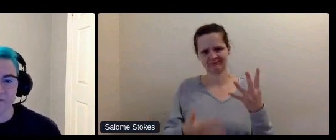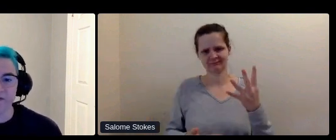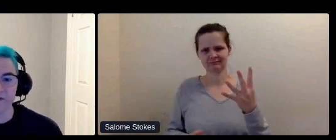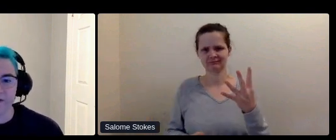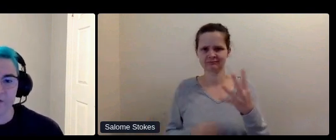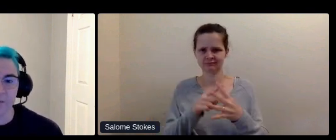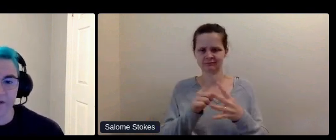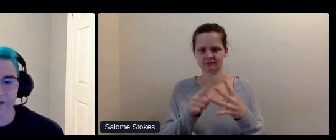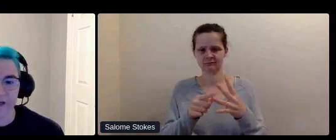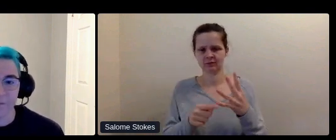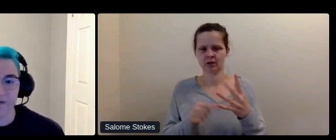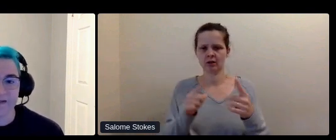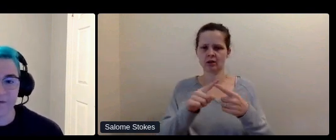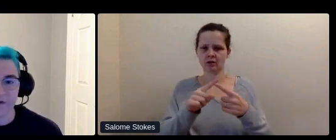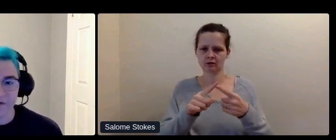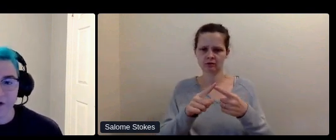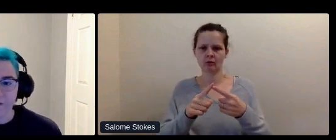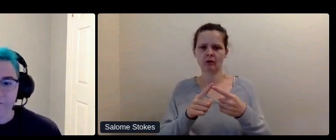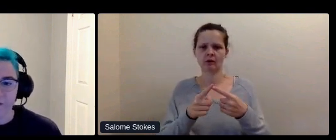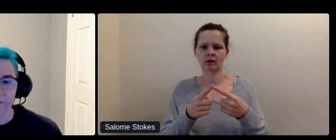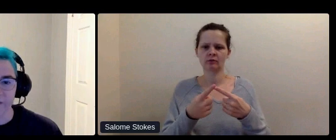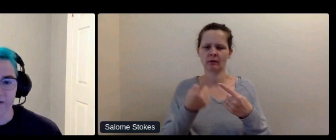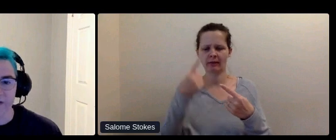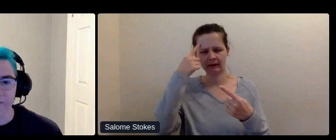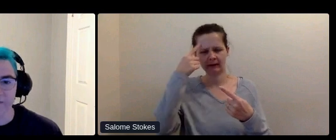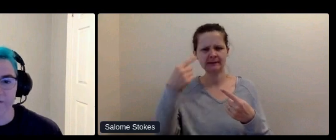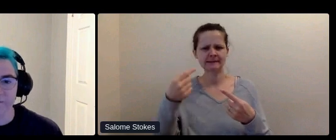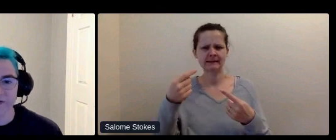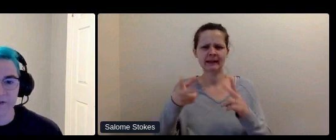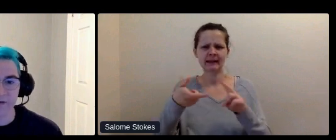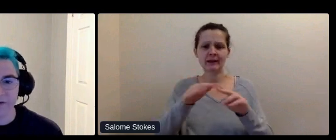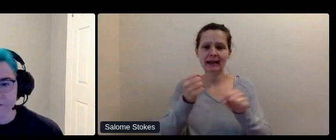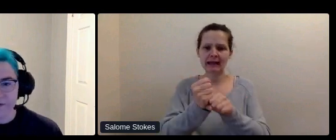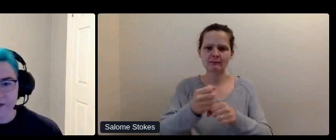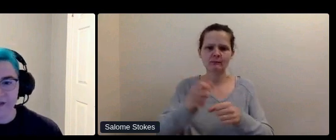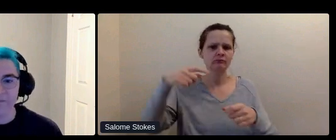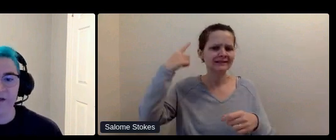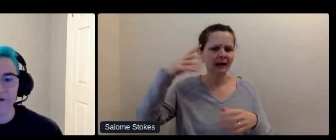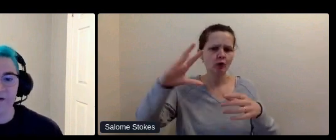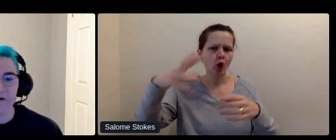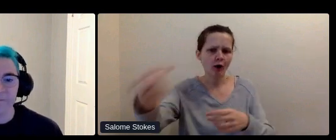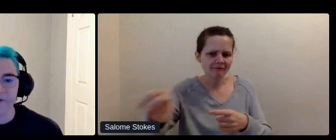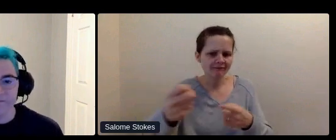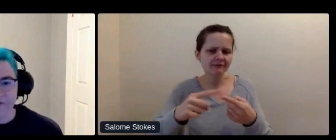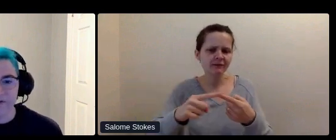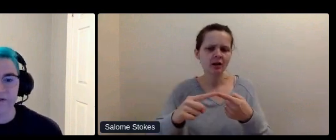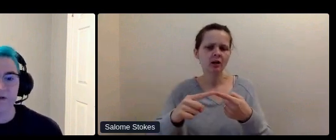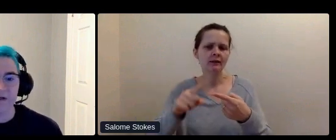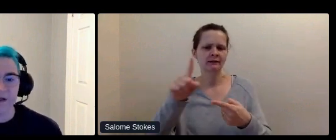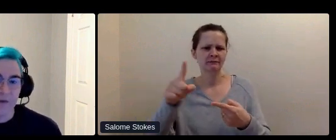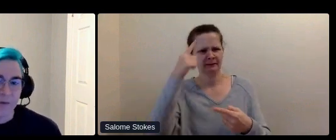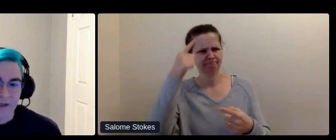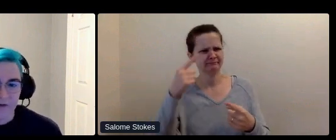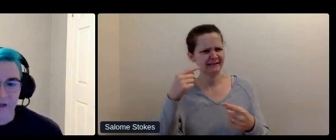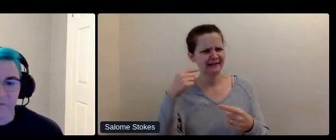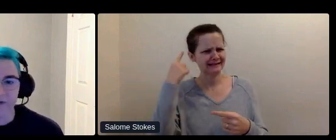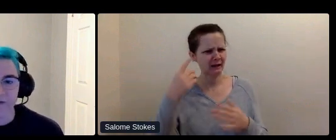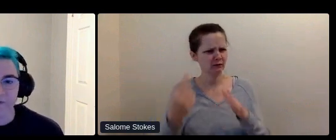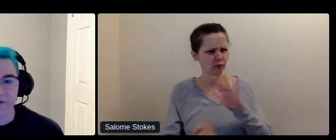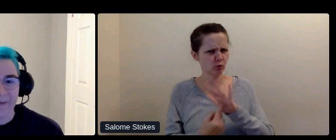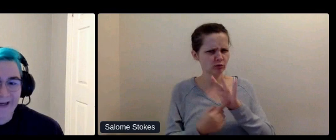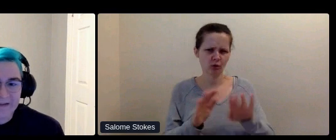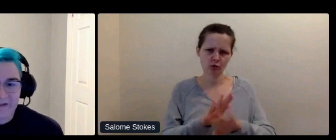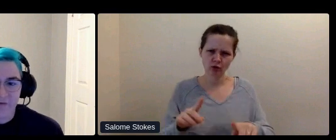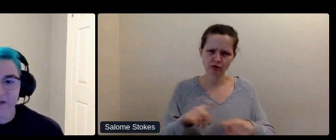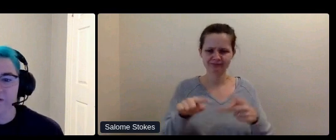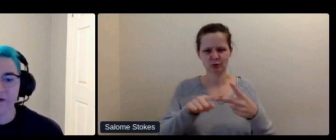how specifically do you play the game with the sound turned off? Are there any sounds or speech that are critical to the game? Vision, can you play your game with